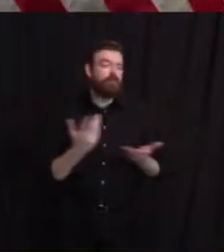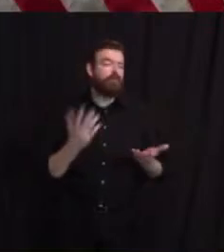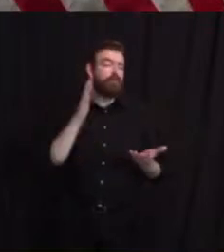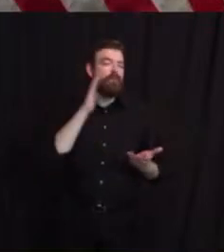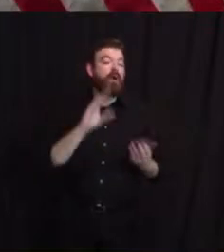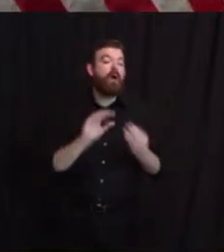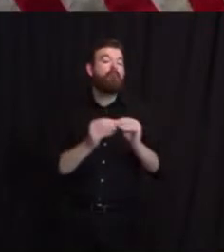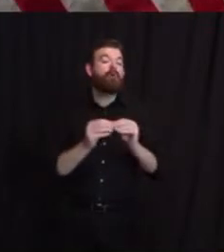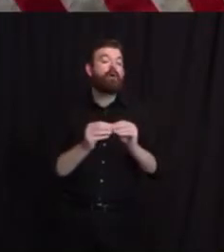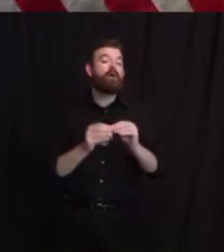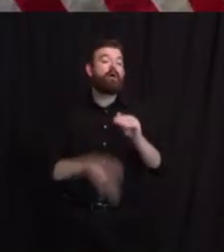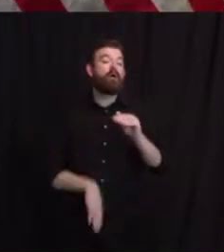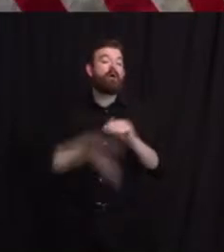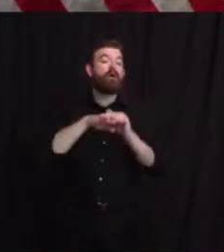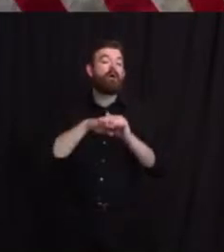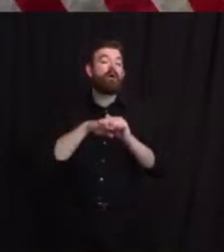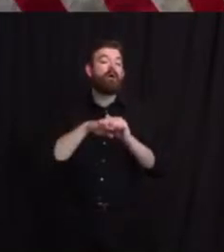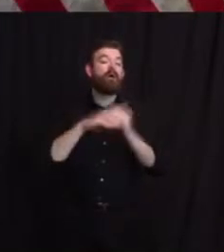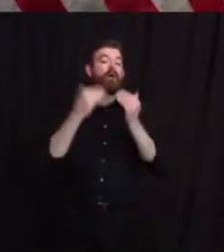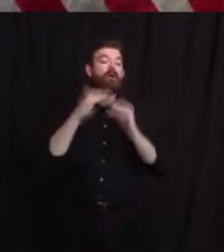direction.